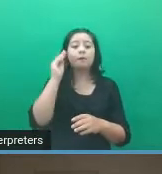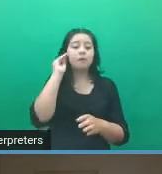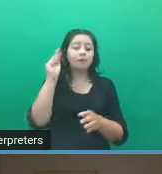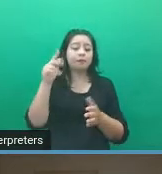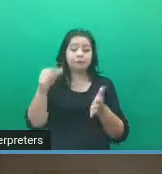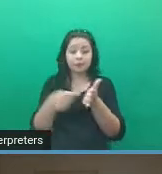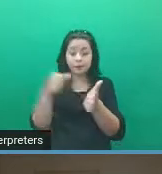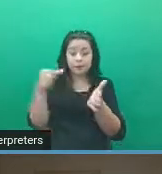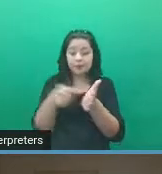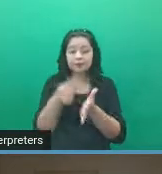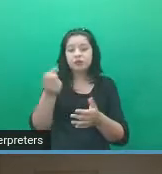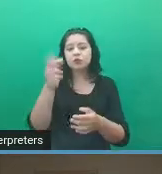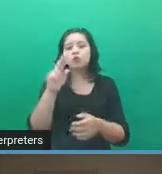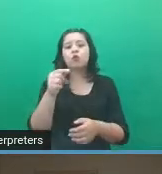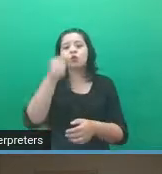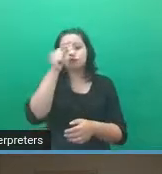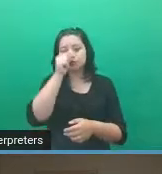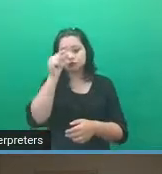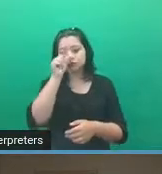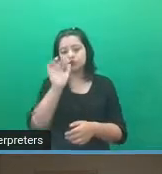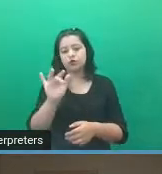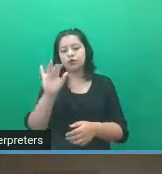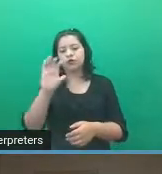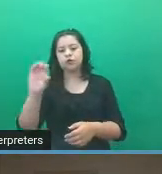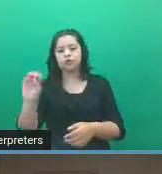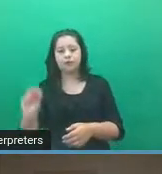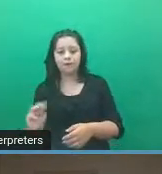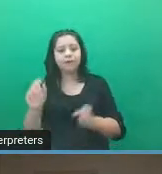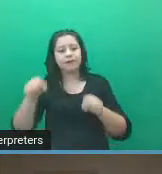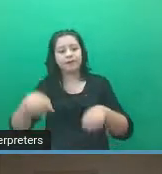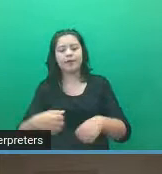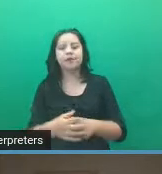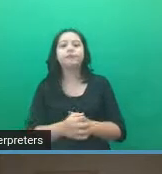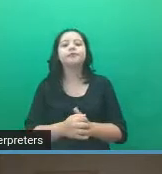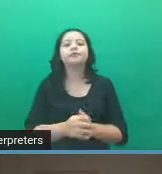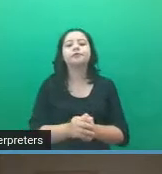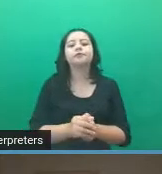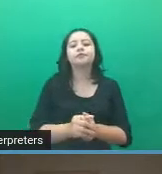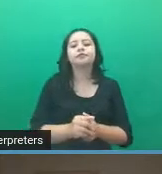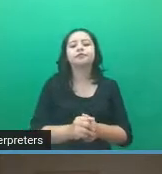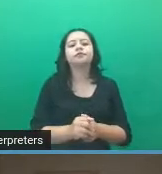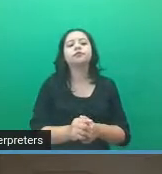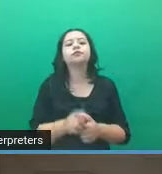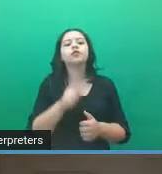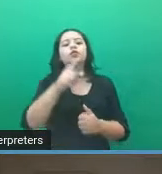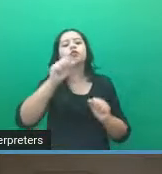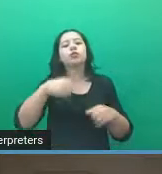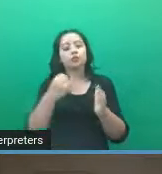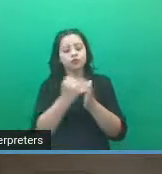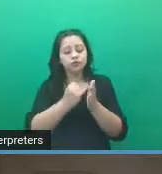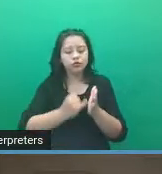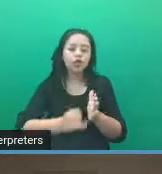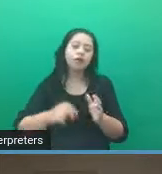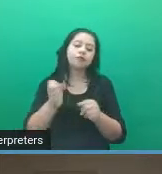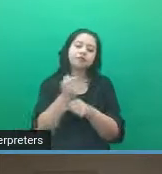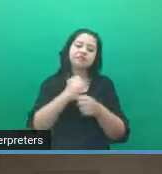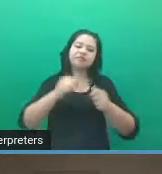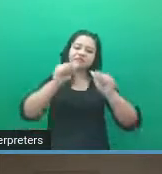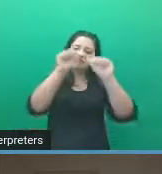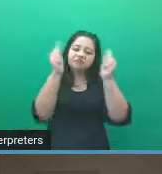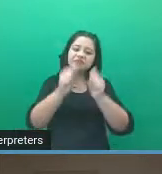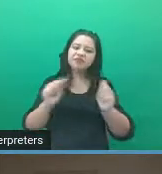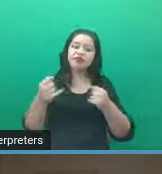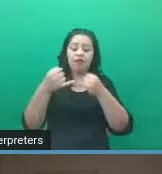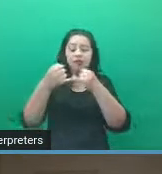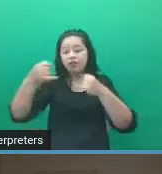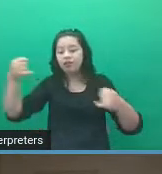jamboard.google.com. Once on the landing page, a user is able to create a jam or virtual canvas. We're able to draw, create shapes, lines, and text. There are